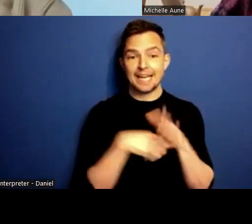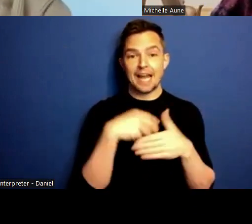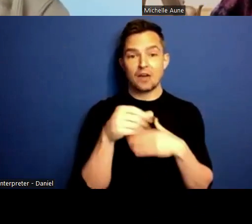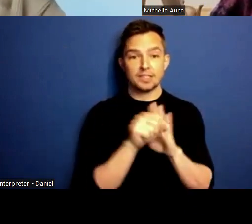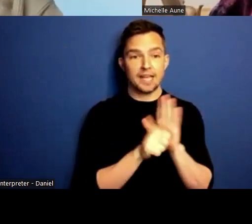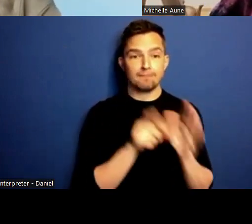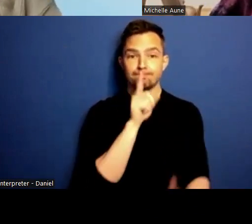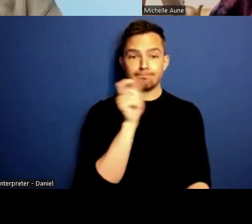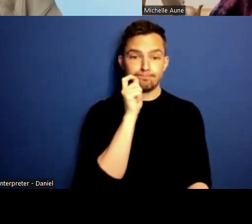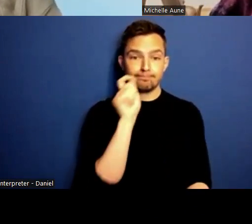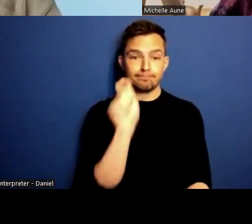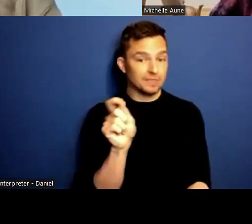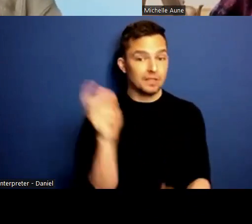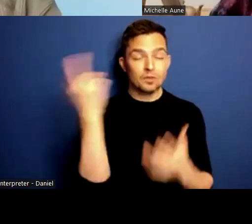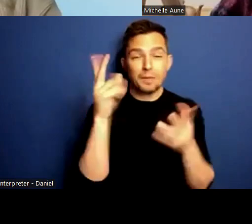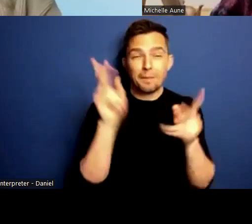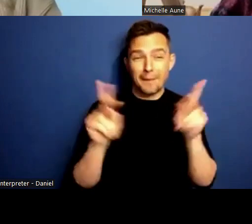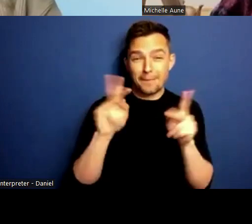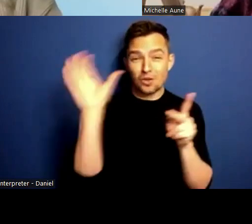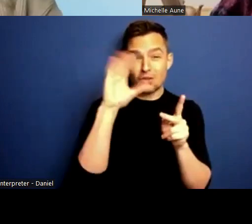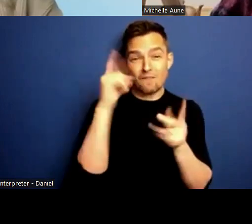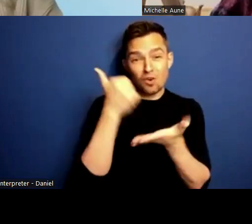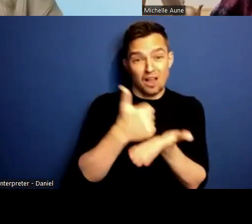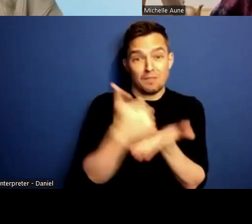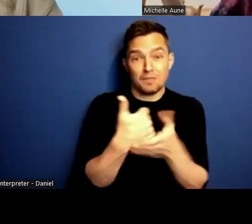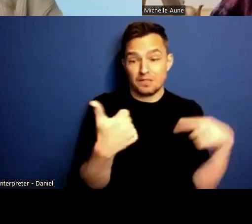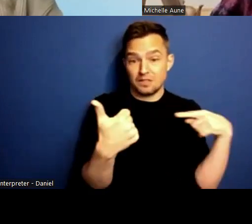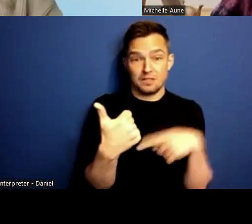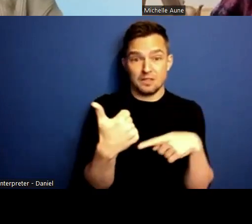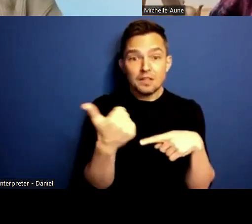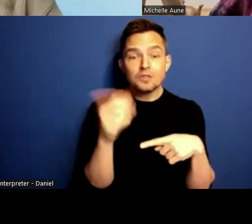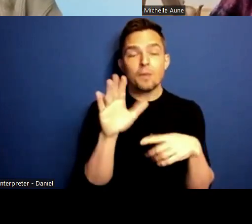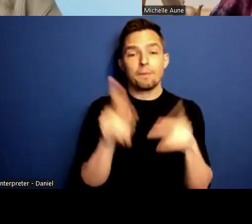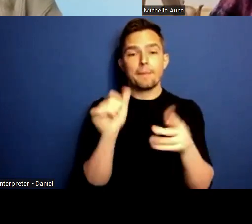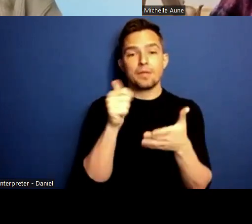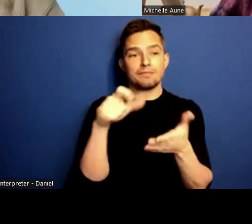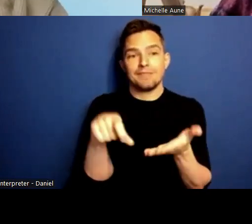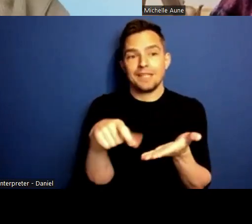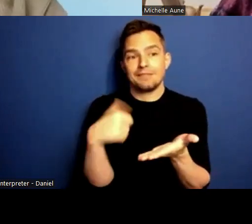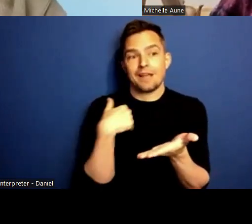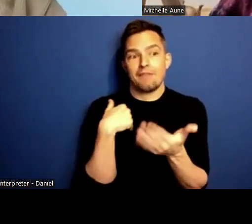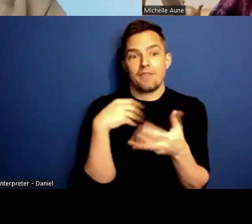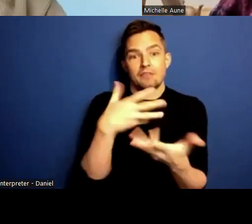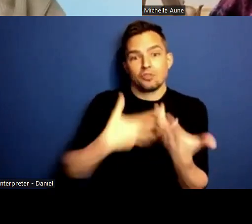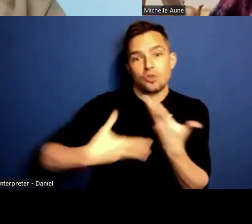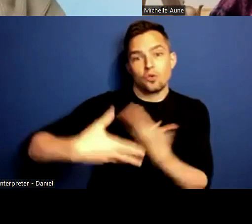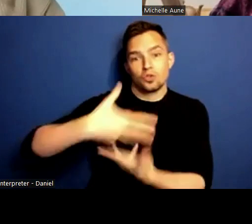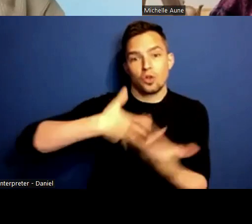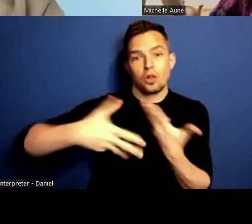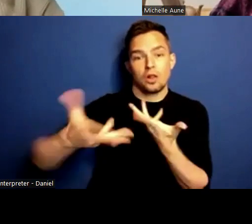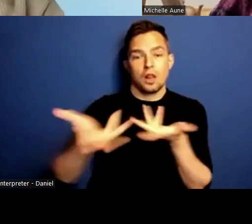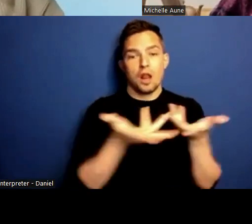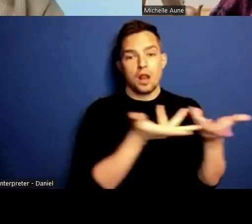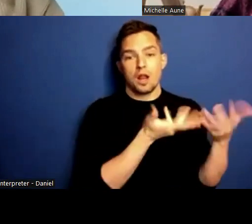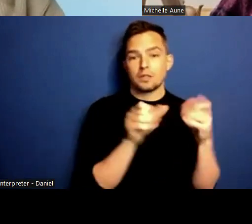state, because people are looking for help, and people need to have that social interaction